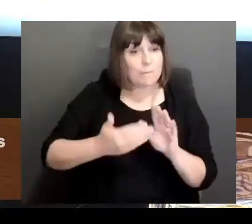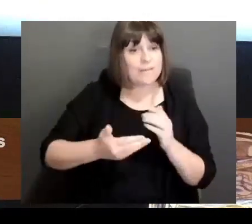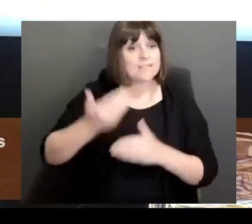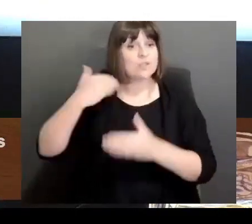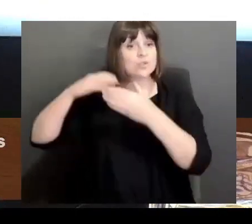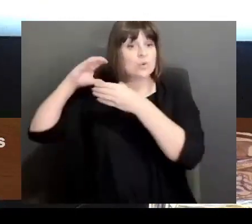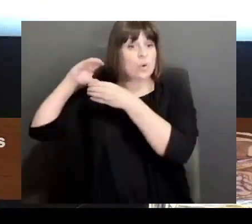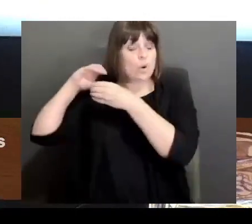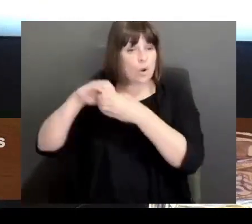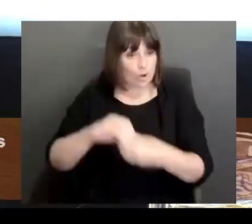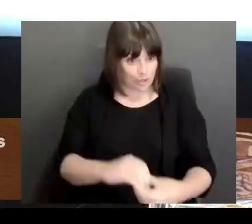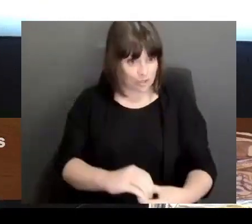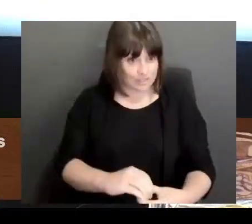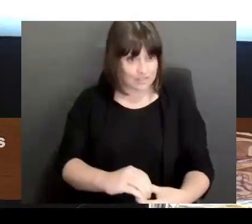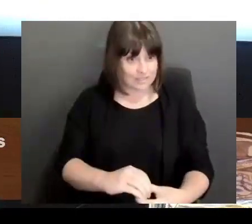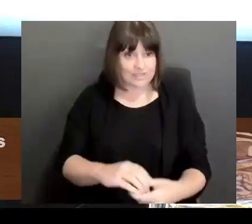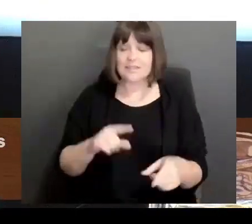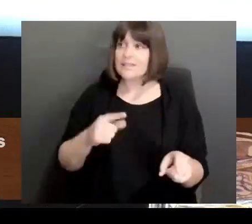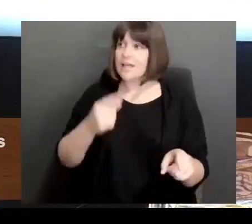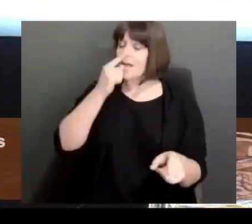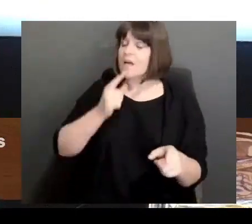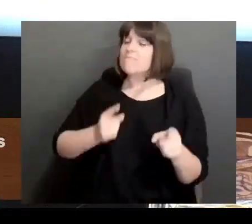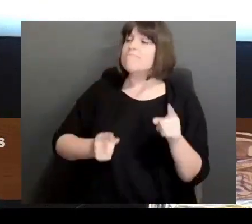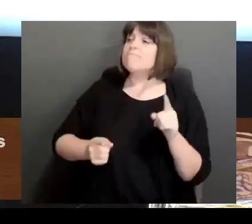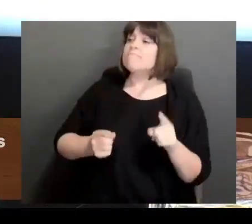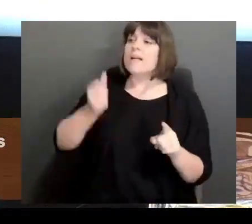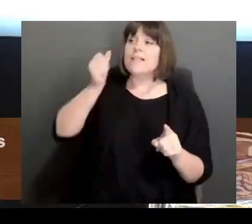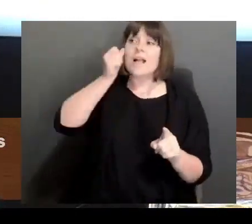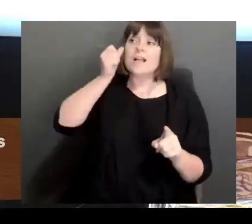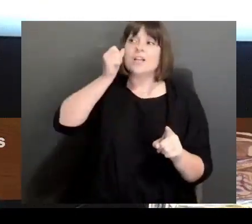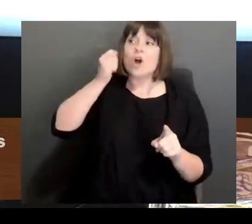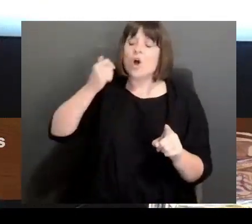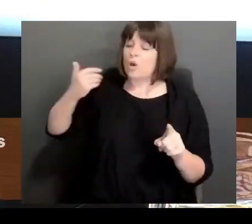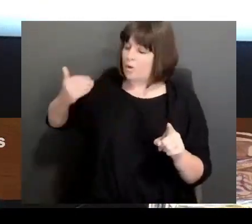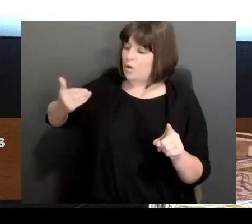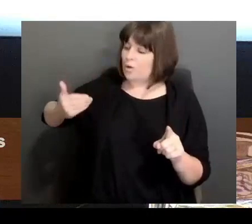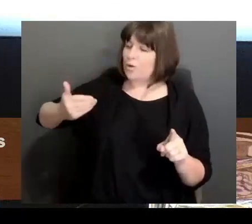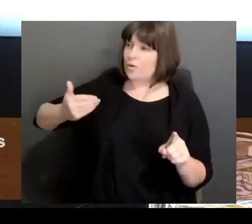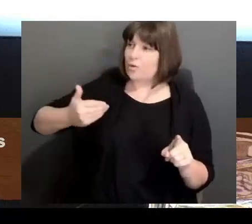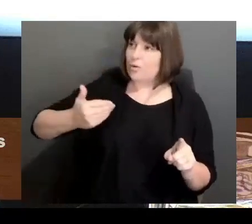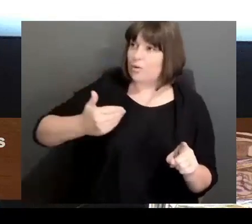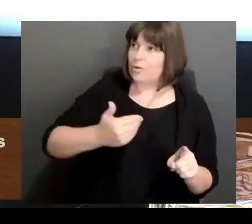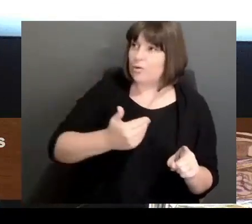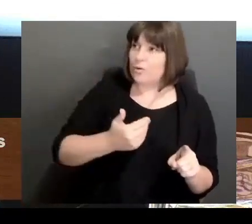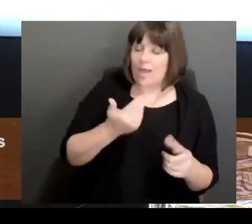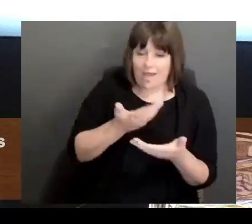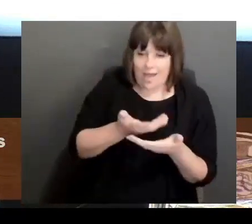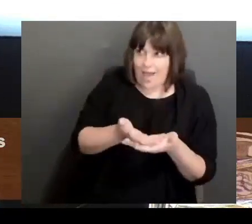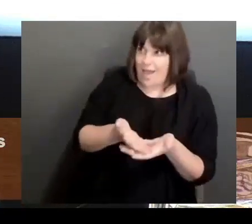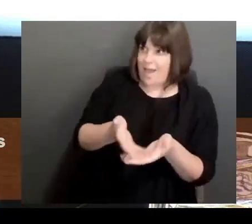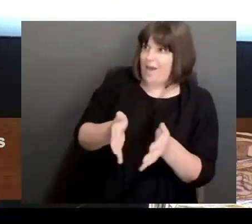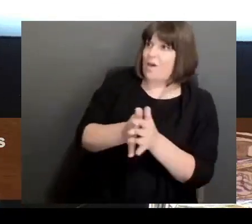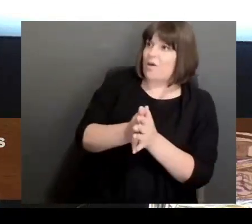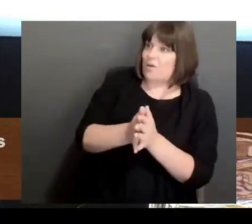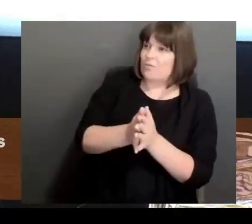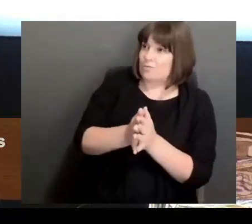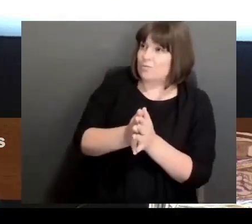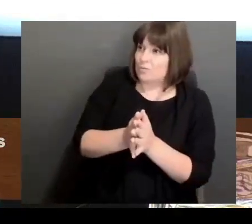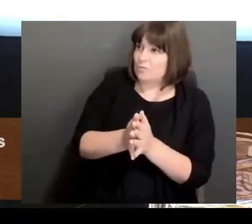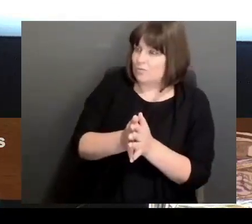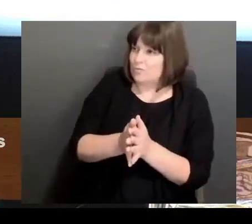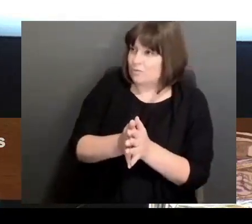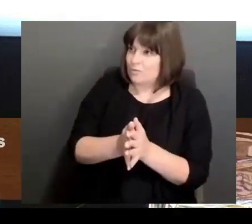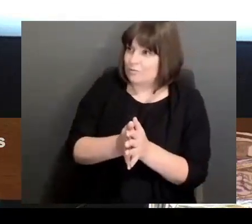be in the best position possible to extract a treaty or treaties